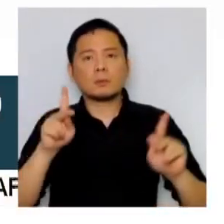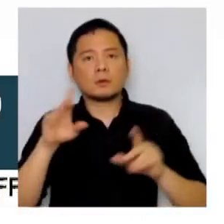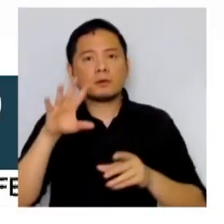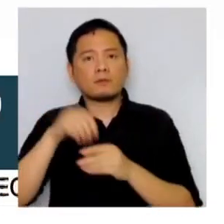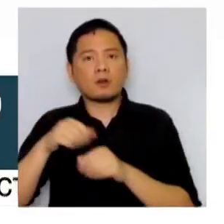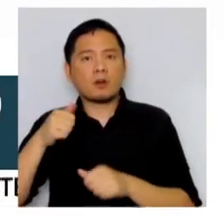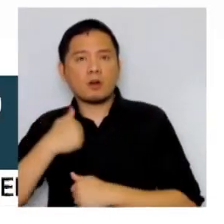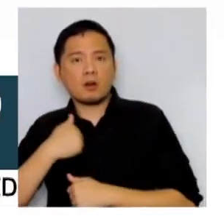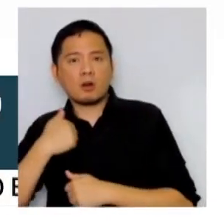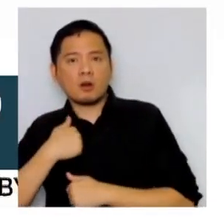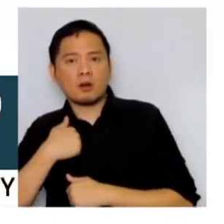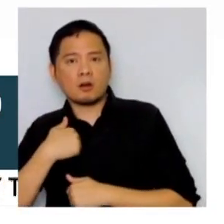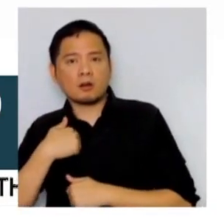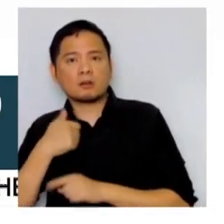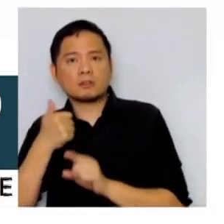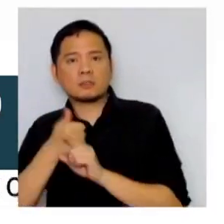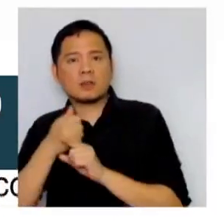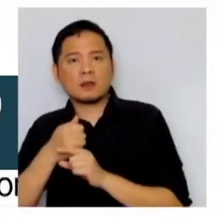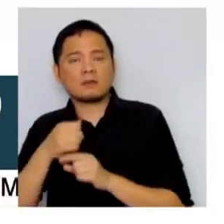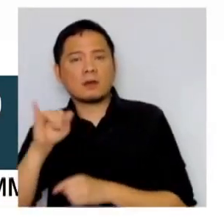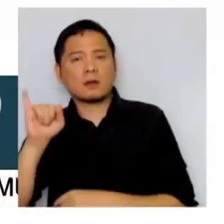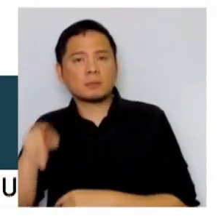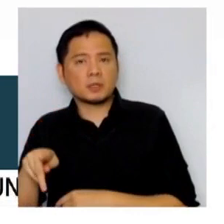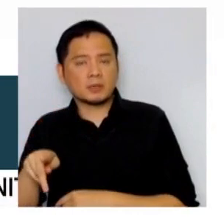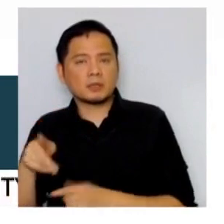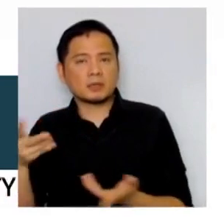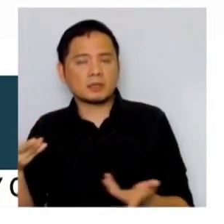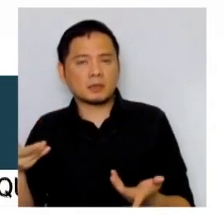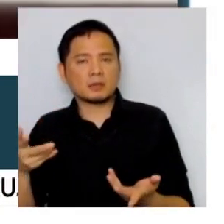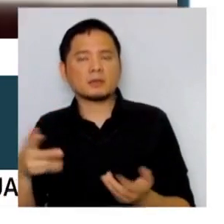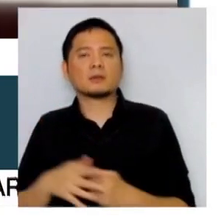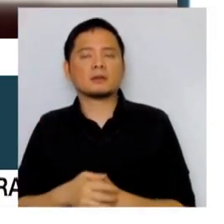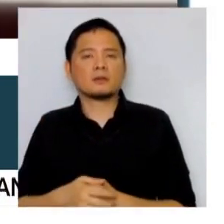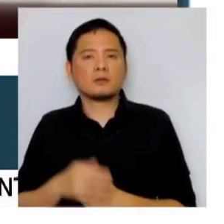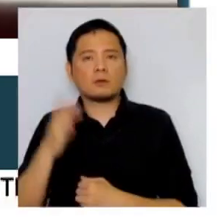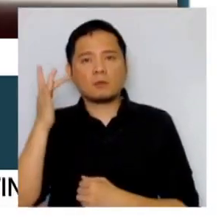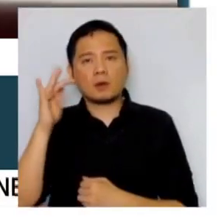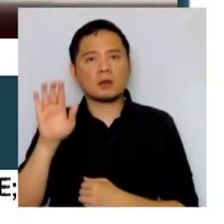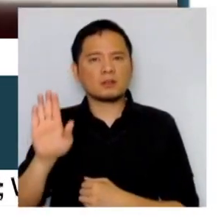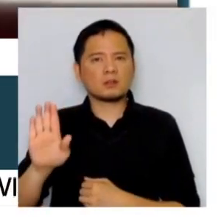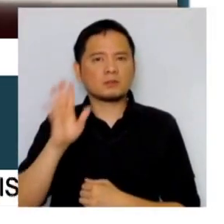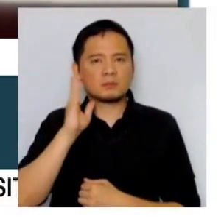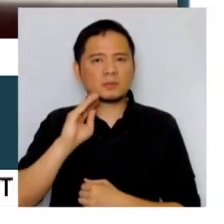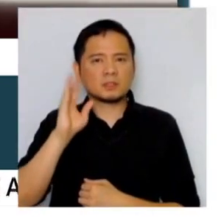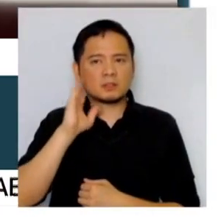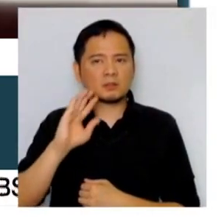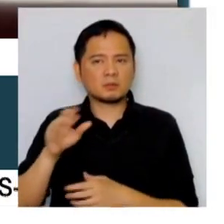katutubo because of what they're experiencing within their ancestral domains. So yun